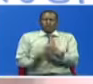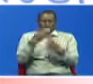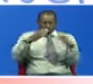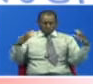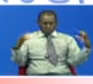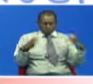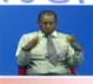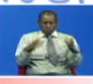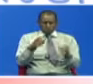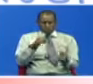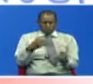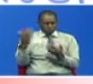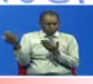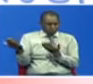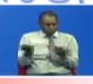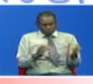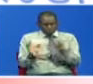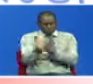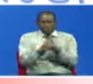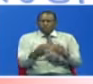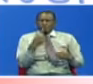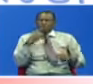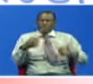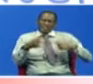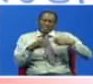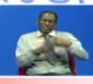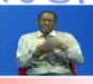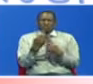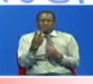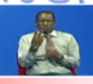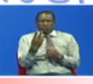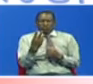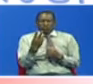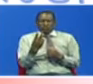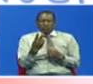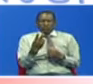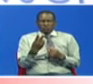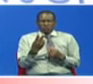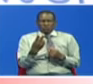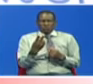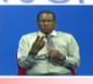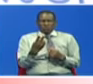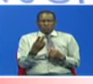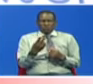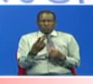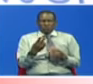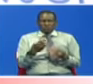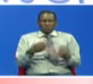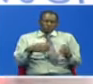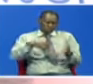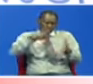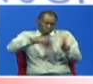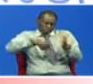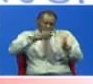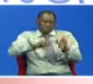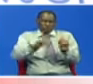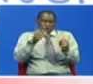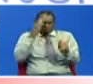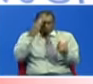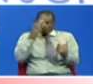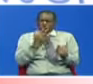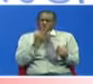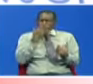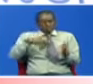brought into the country 192 high-flow nasal cannula devices, commonly called